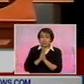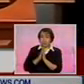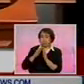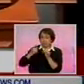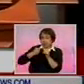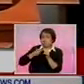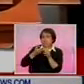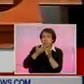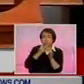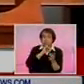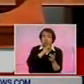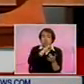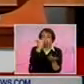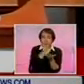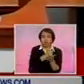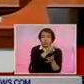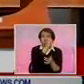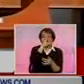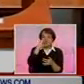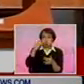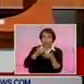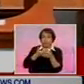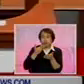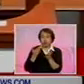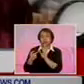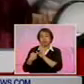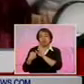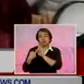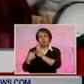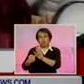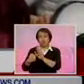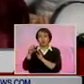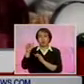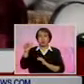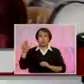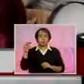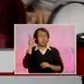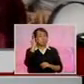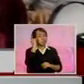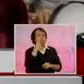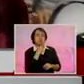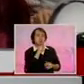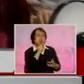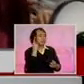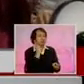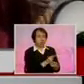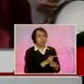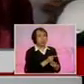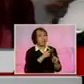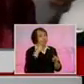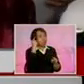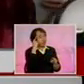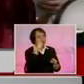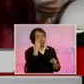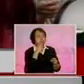from the court before I submit them. We do not believe that that is proper, Your Honor, because to do so would subject the